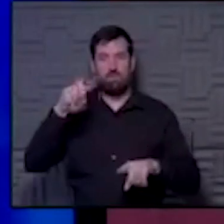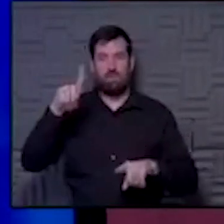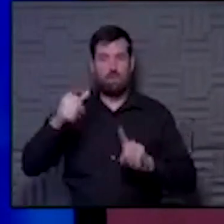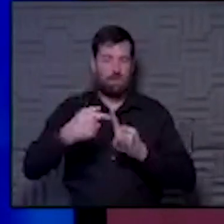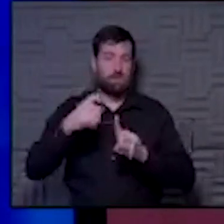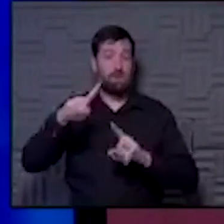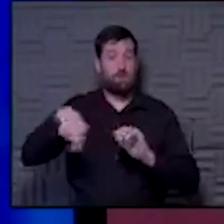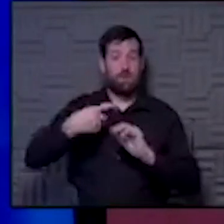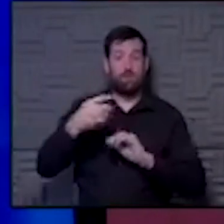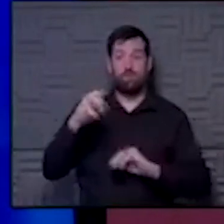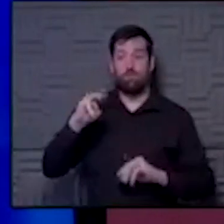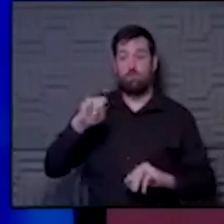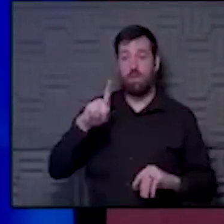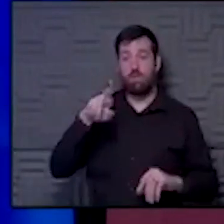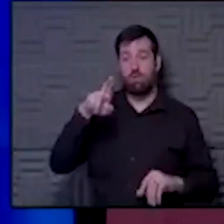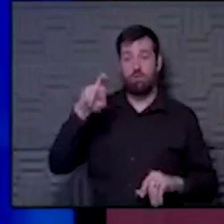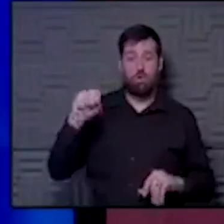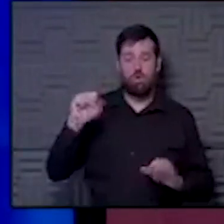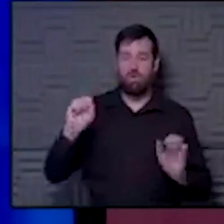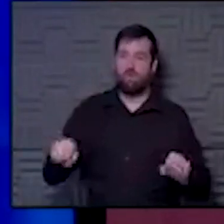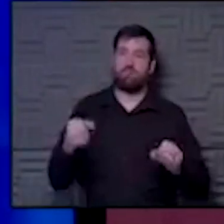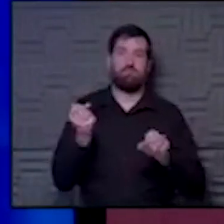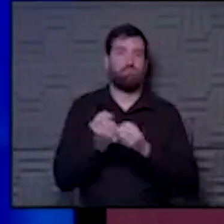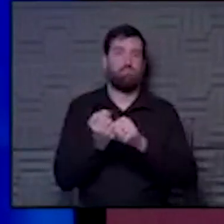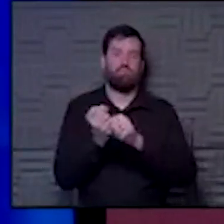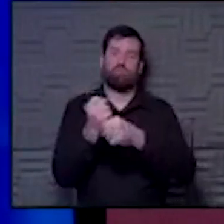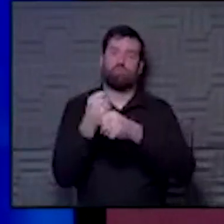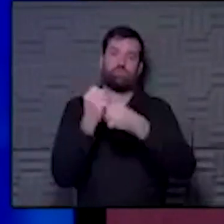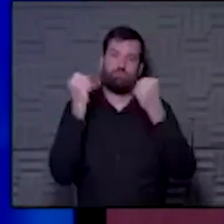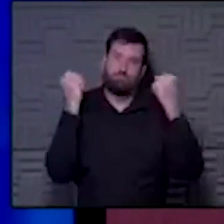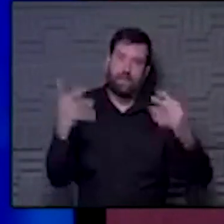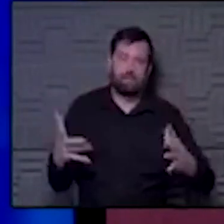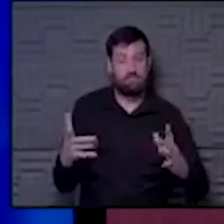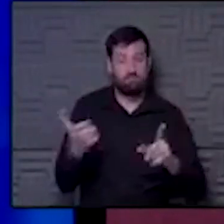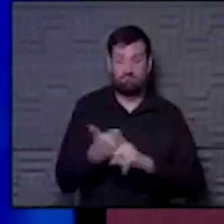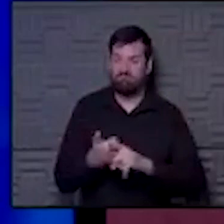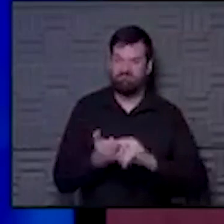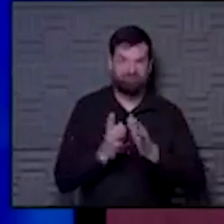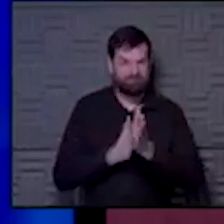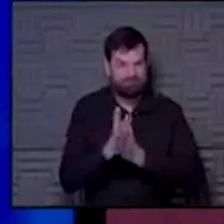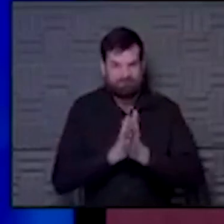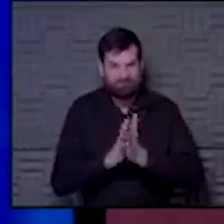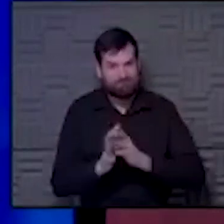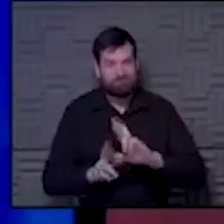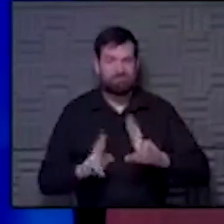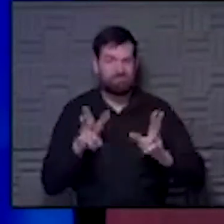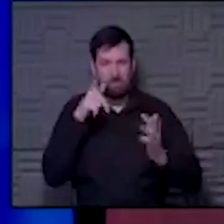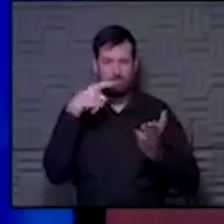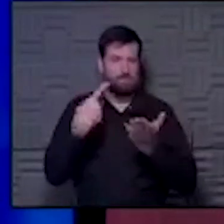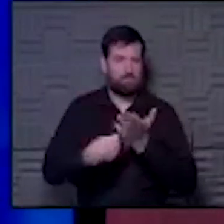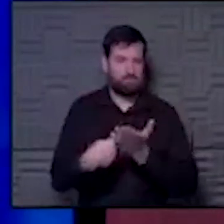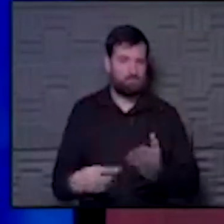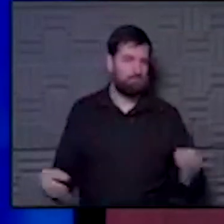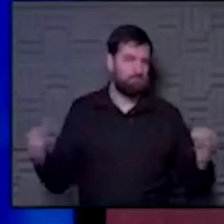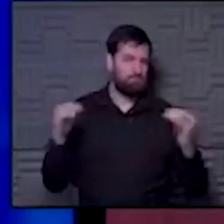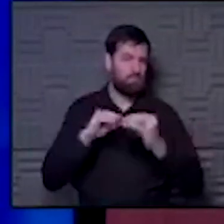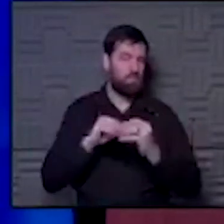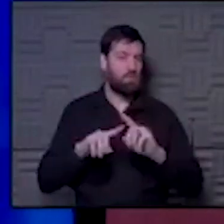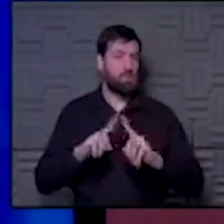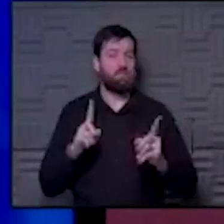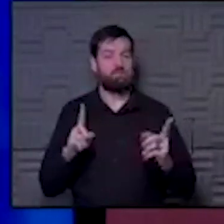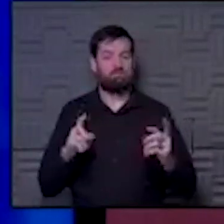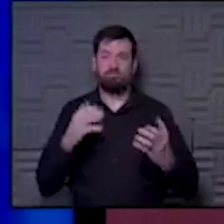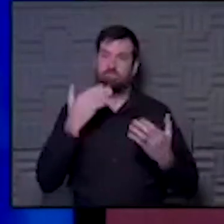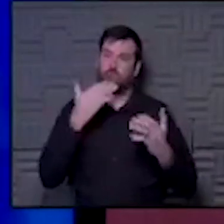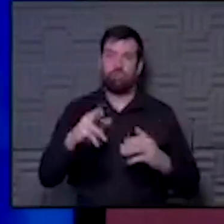Moderna vaccine. And Moderna can produce a whole lot of vaccine. They're actually geared up. And I think we'll talk more about that, but that may be some